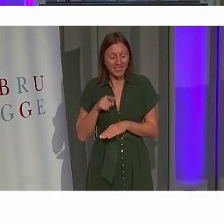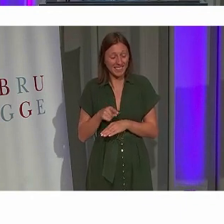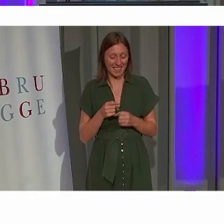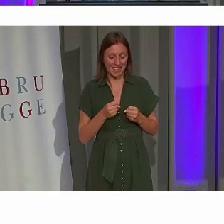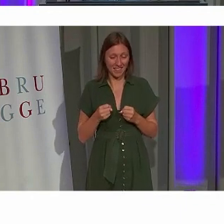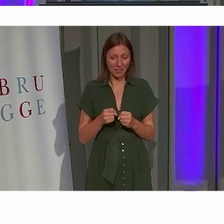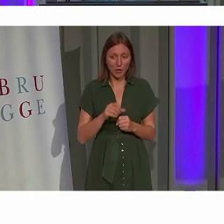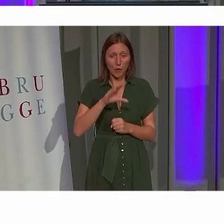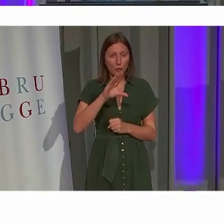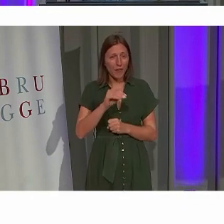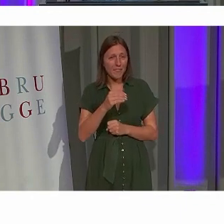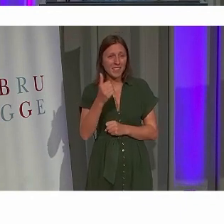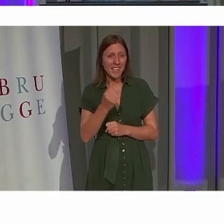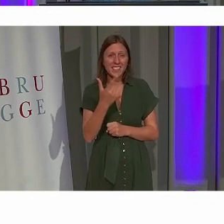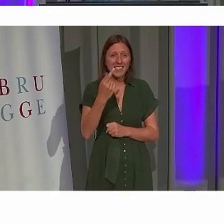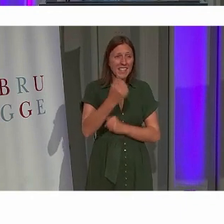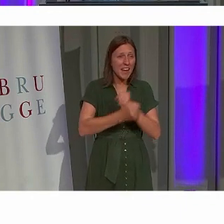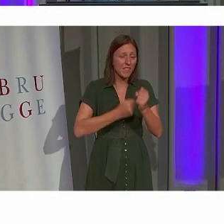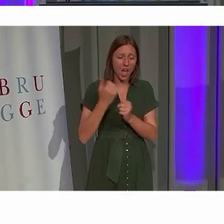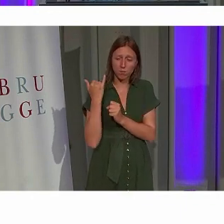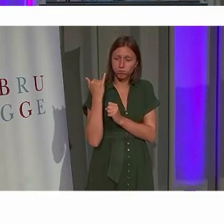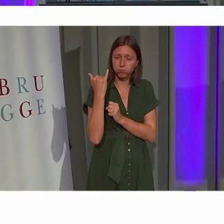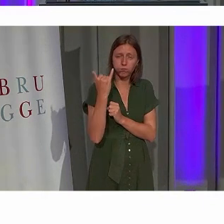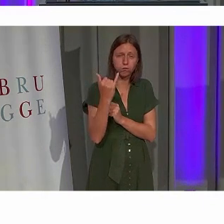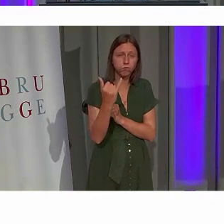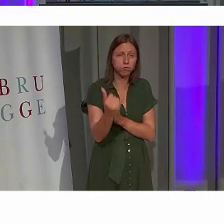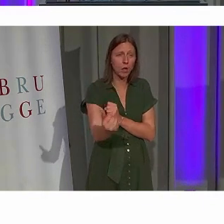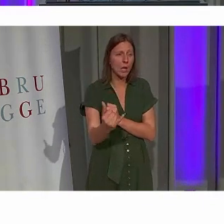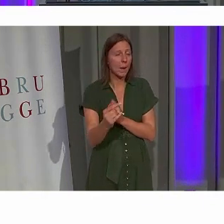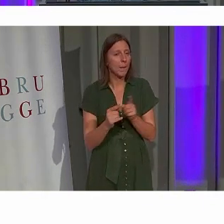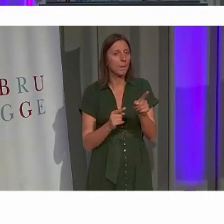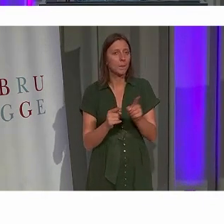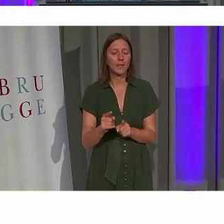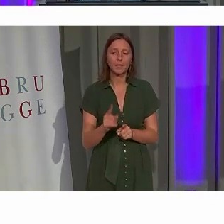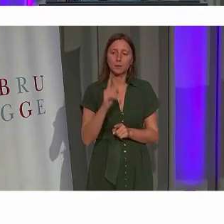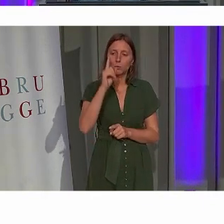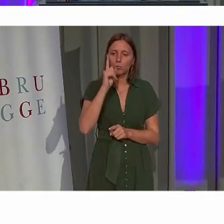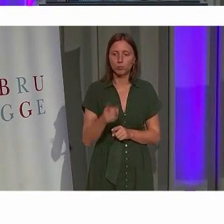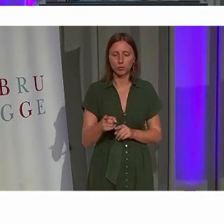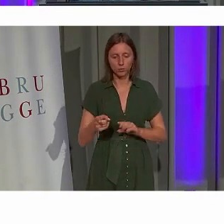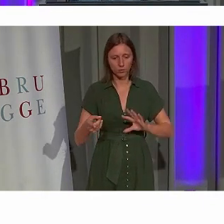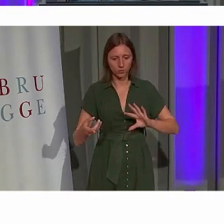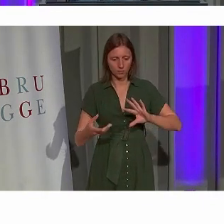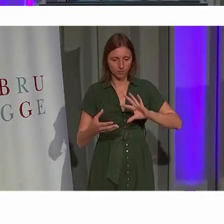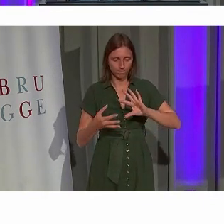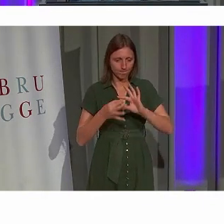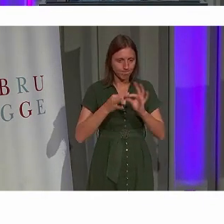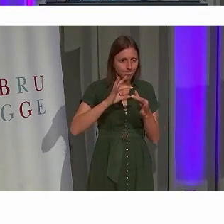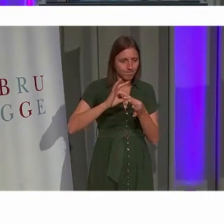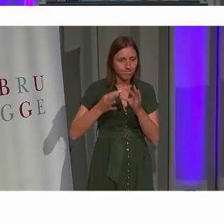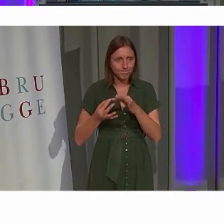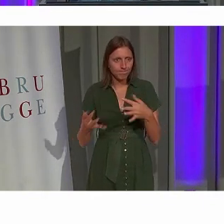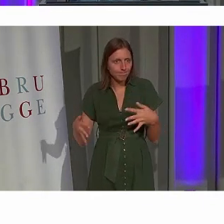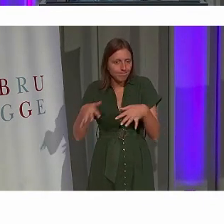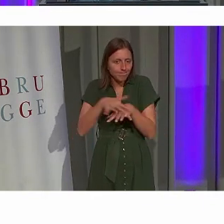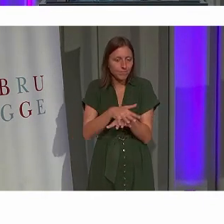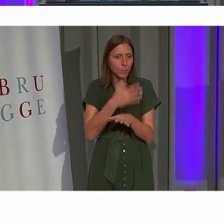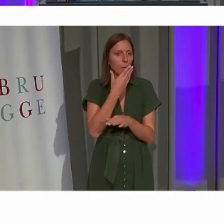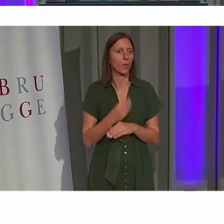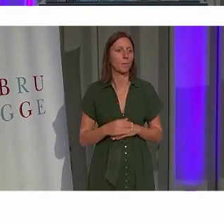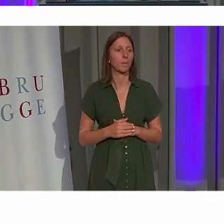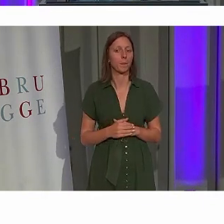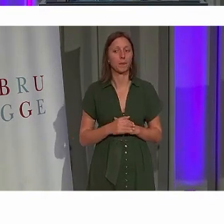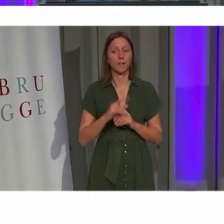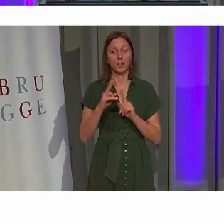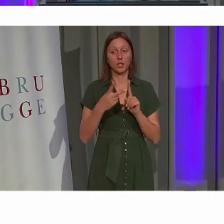This is a project where that will be there for 50, 60 or 70 years, so everything